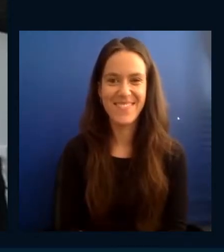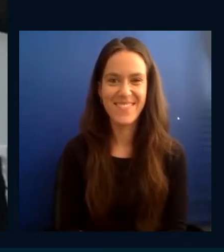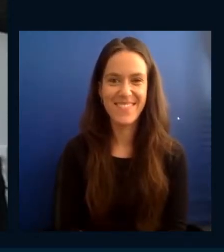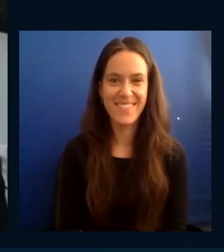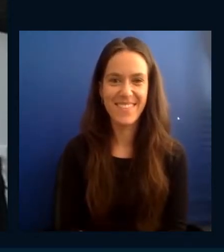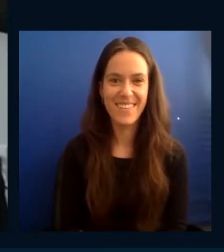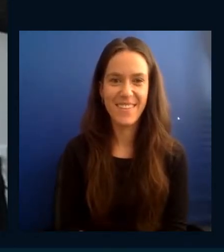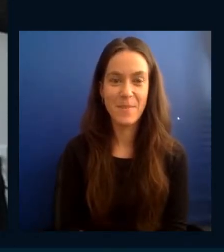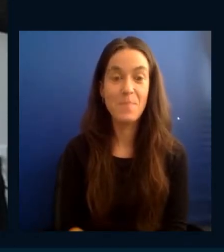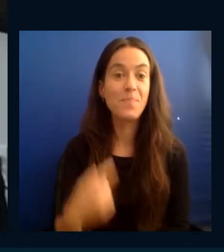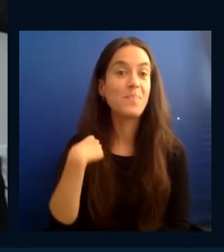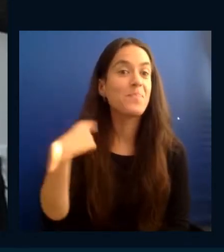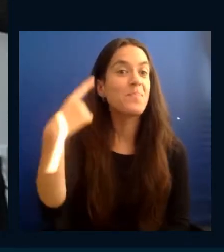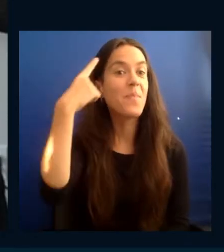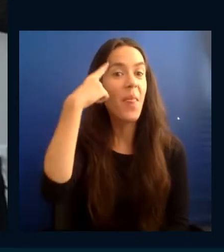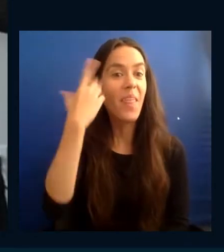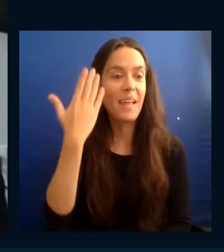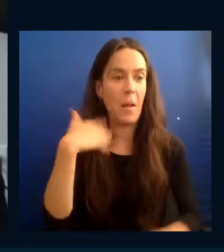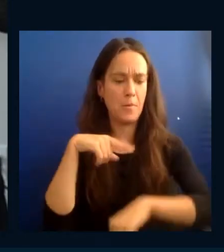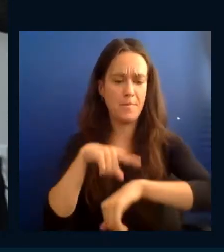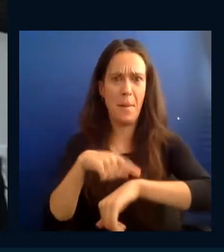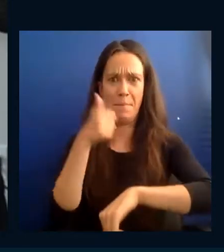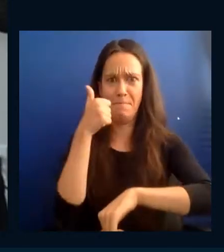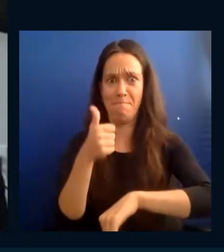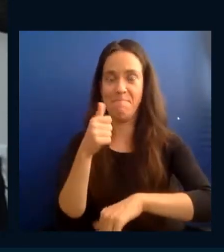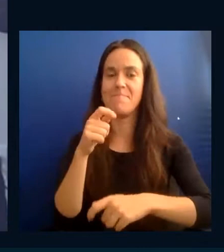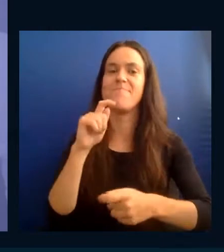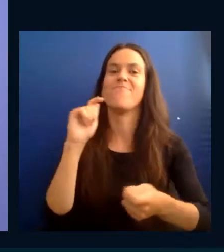I think it's time to bring April into the session as well.